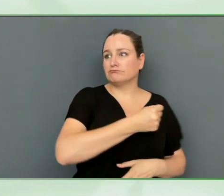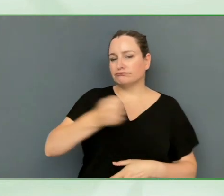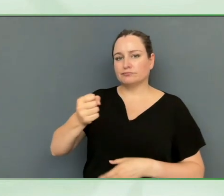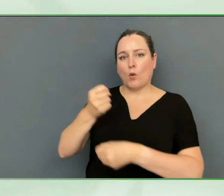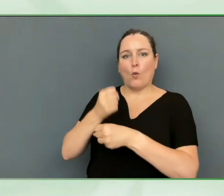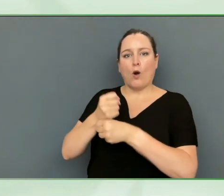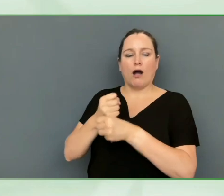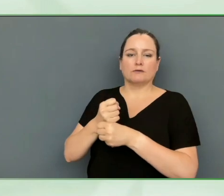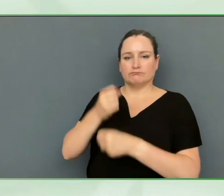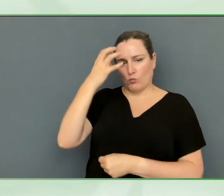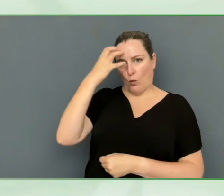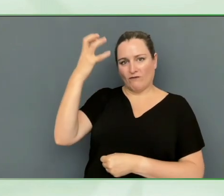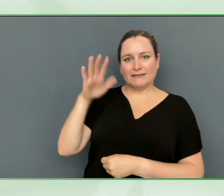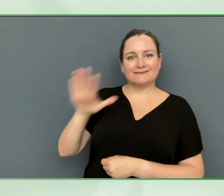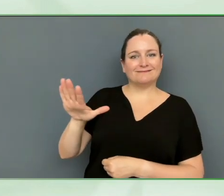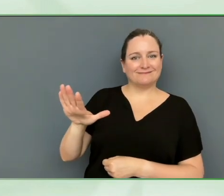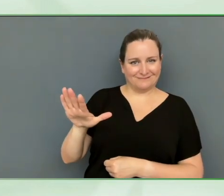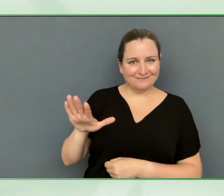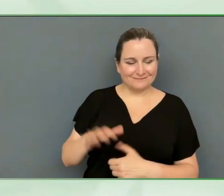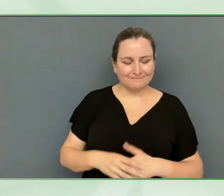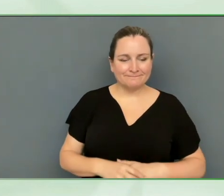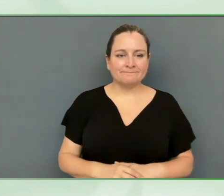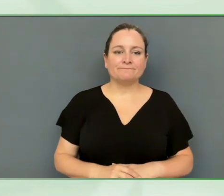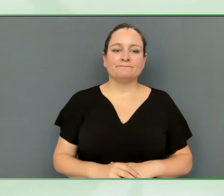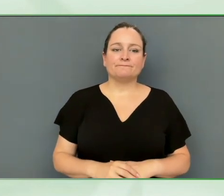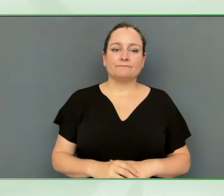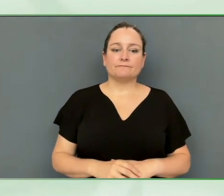by President Clinton. Those have